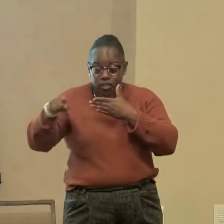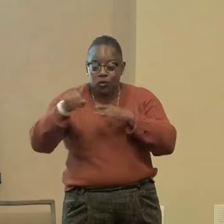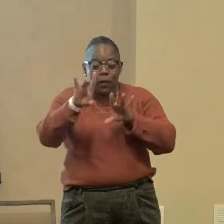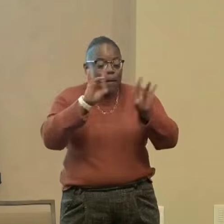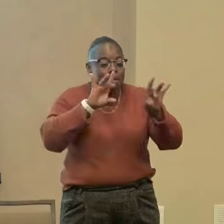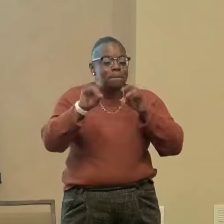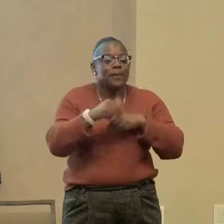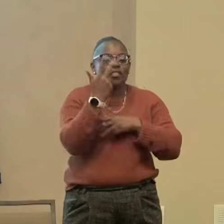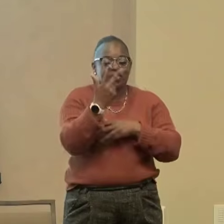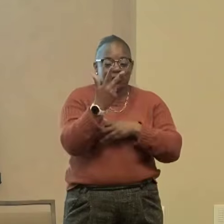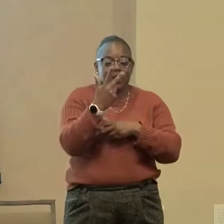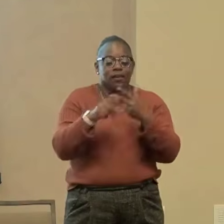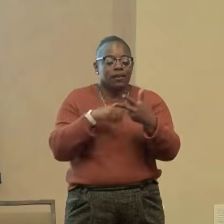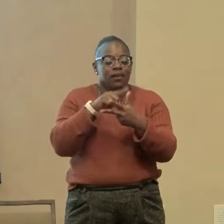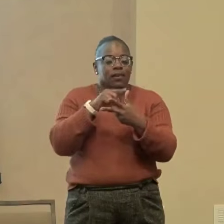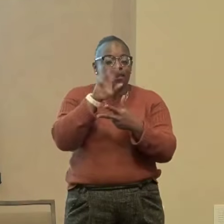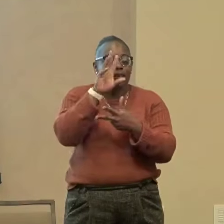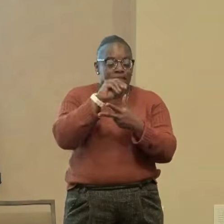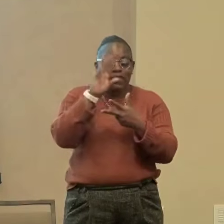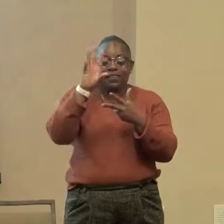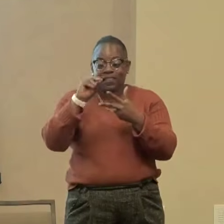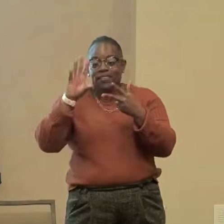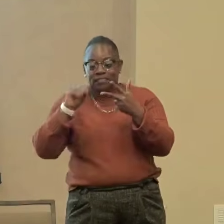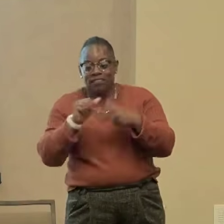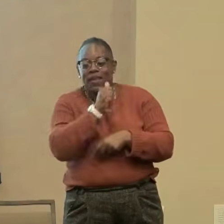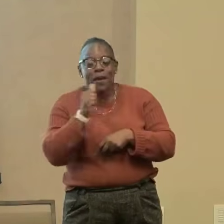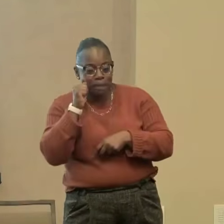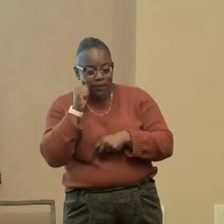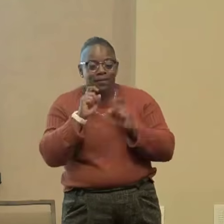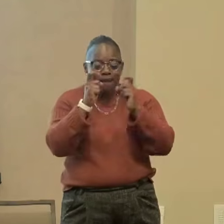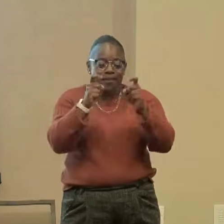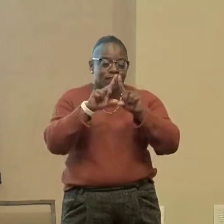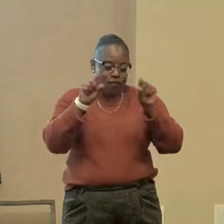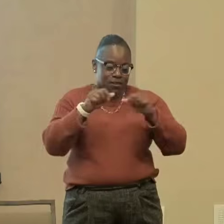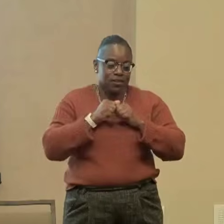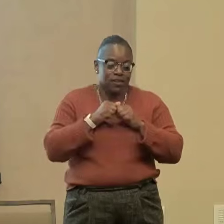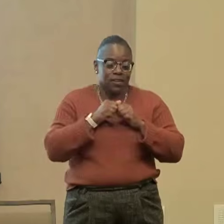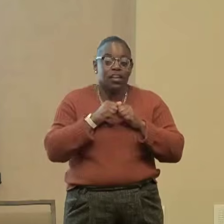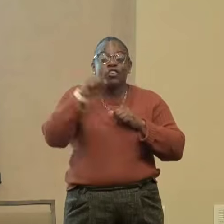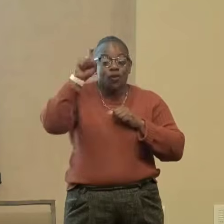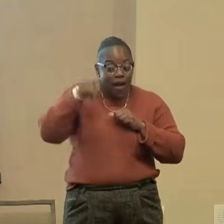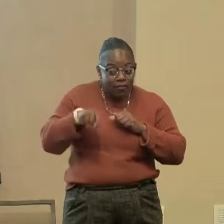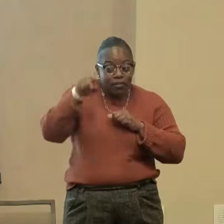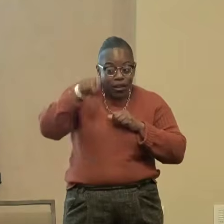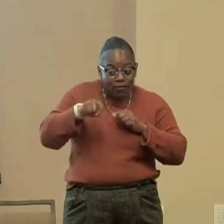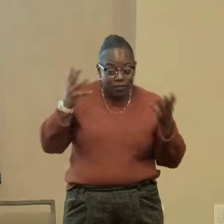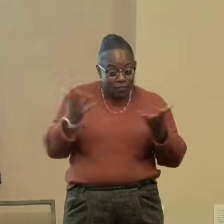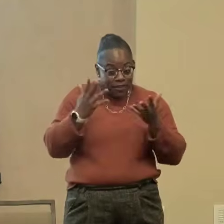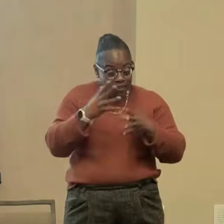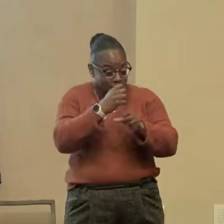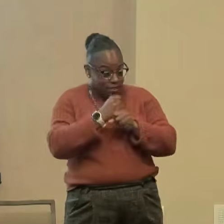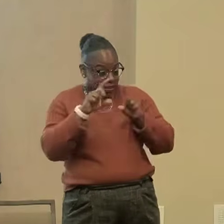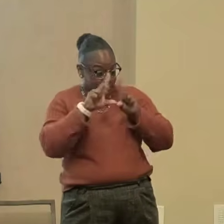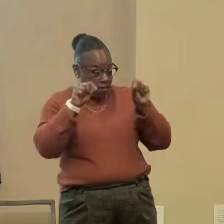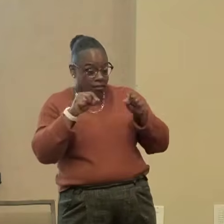winning ticket will receive a $50 Amazon gift card. Okay, and you do need to be physically here to receive the